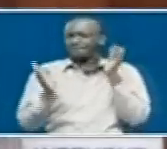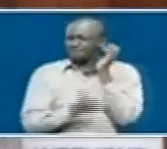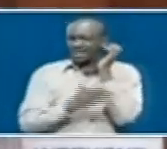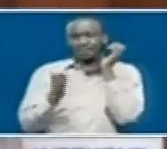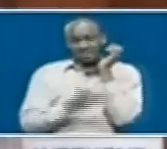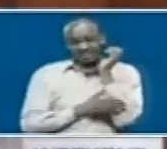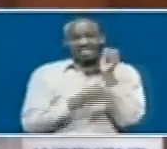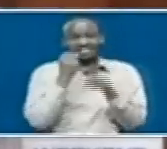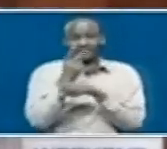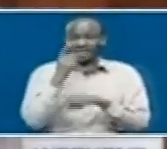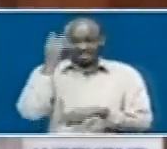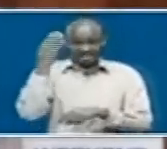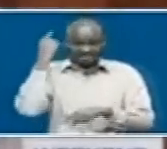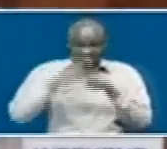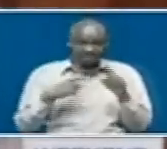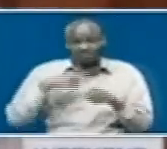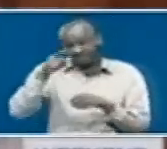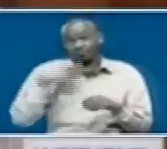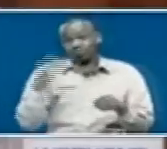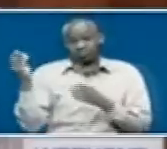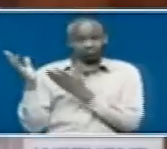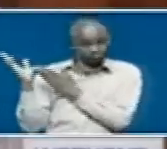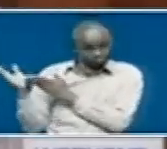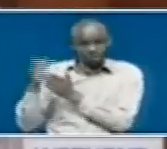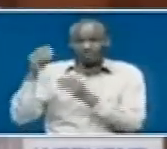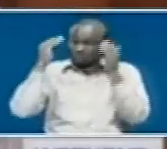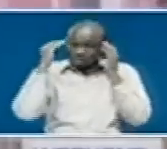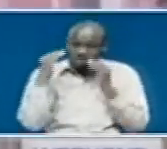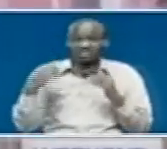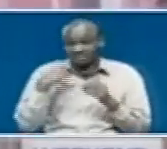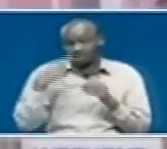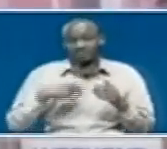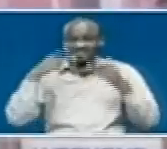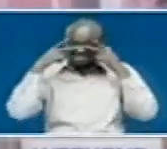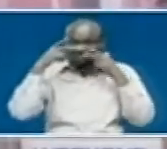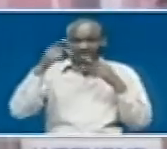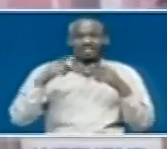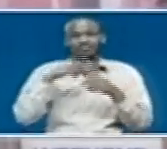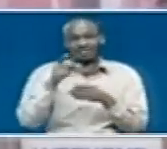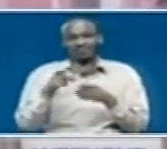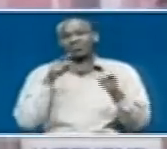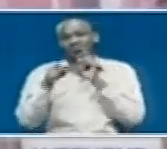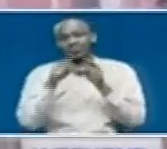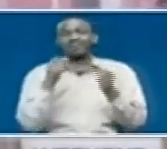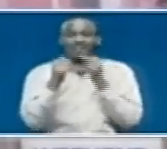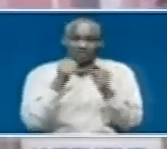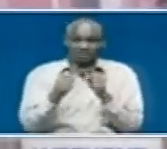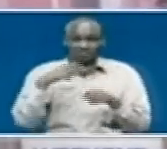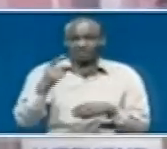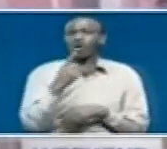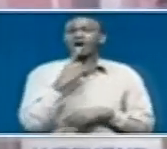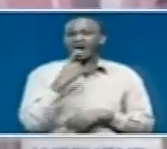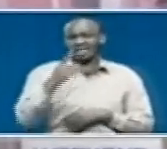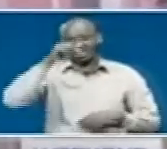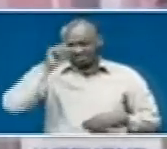In December last year, Shahid Bhat was arraigned in a Mombasa court and charged with terrorism and incitement to violence. He was released on a